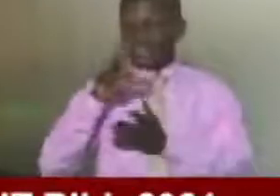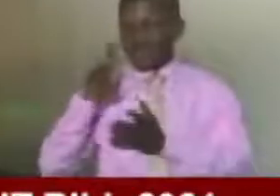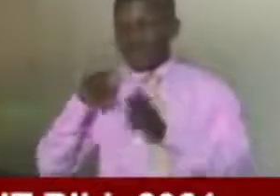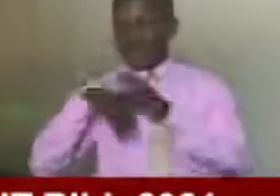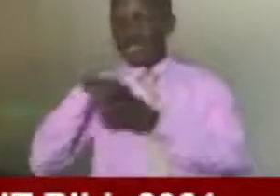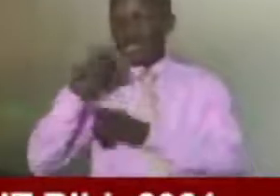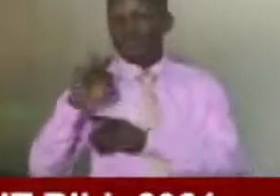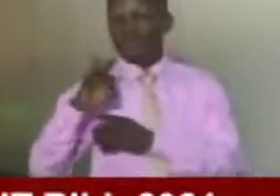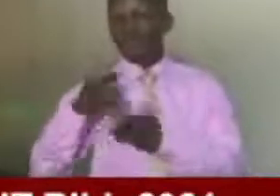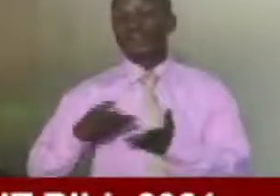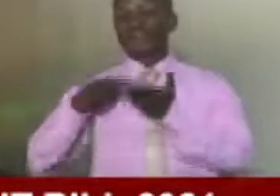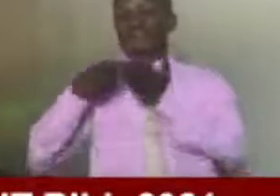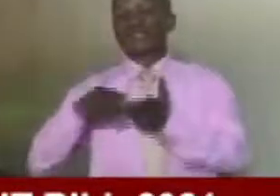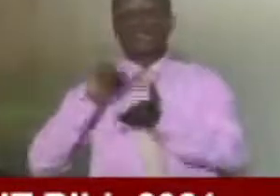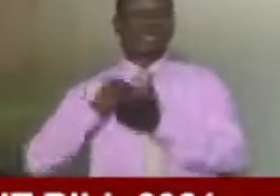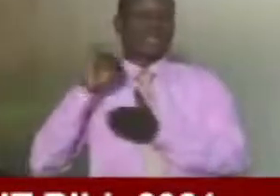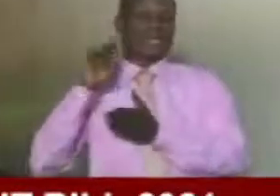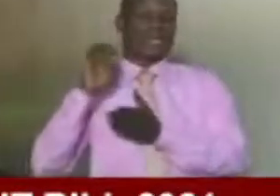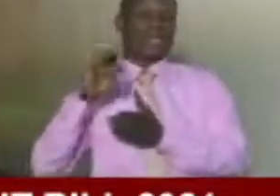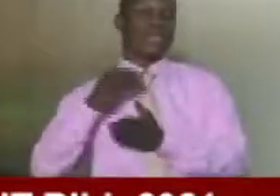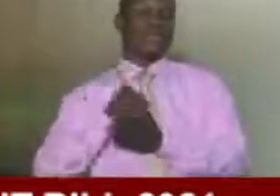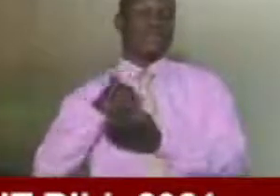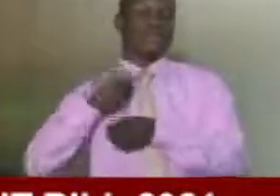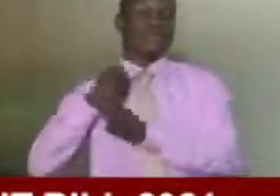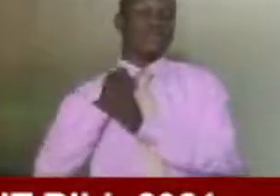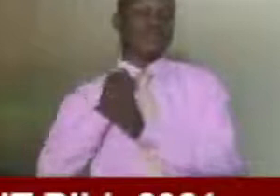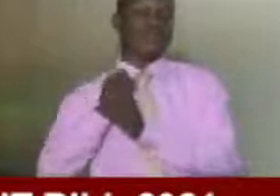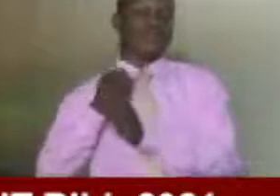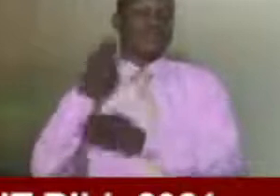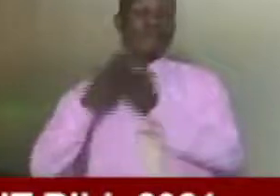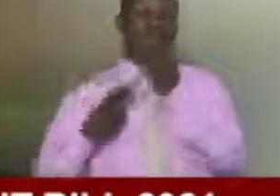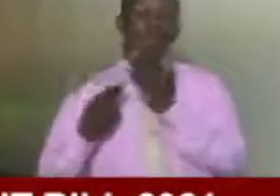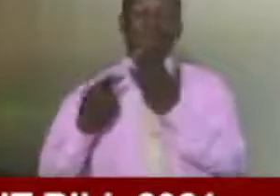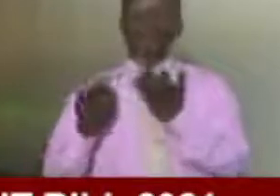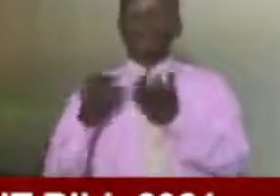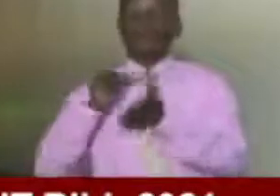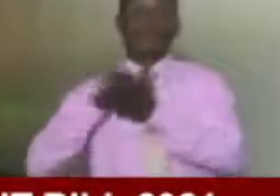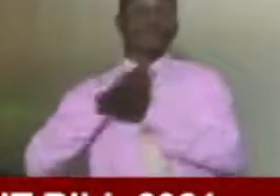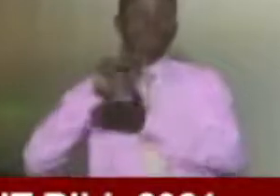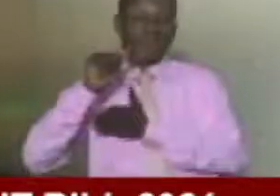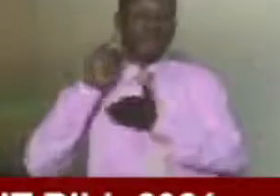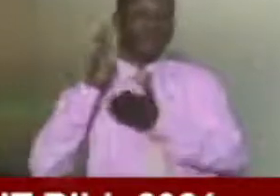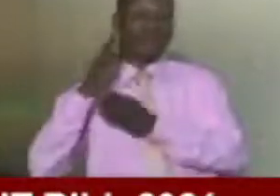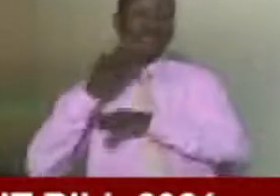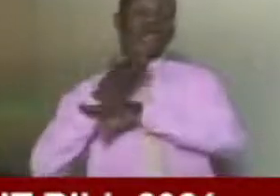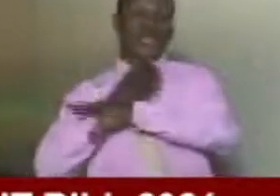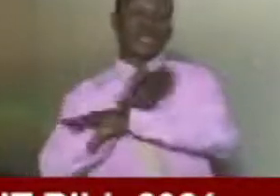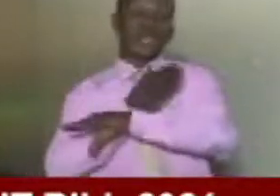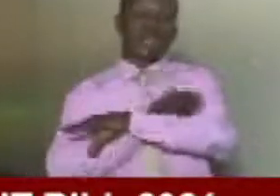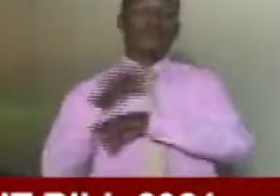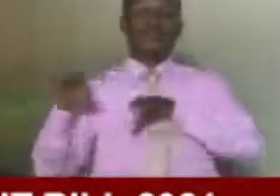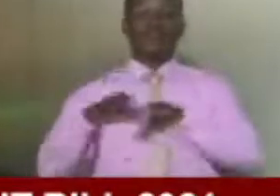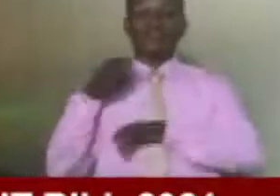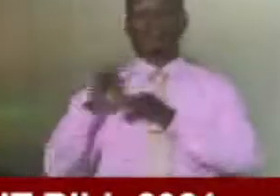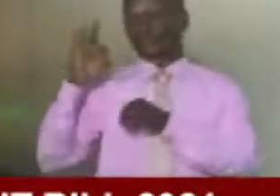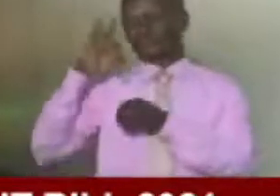the recommendations that INEC has made, which they believe will improve the credibility of the conduct of